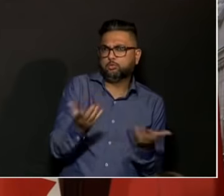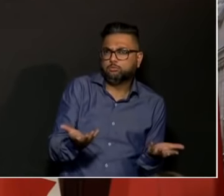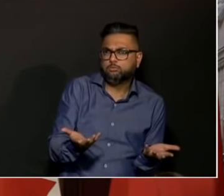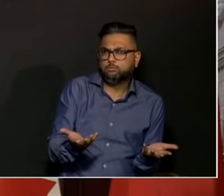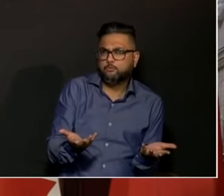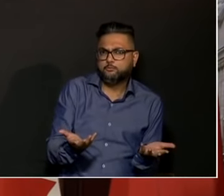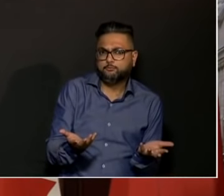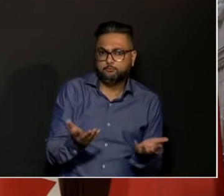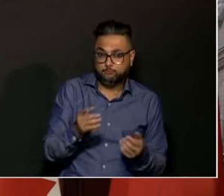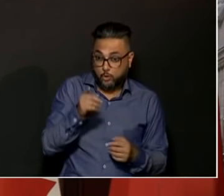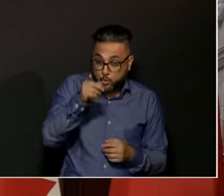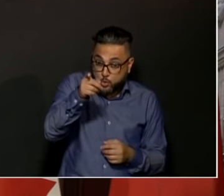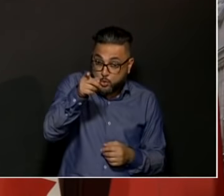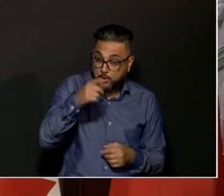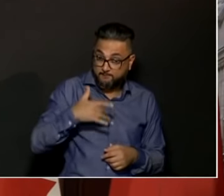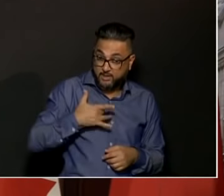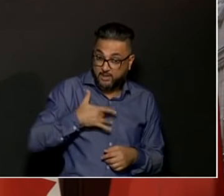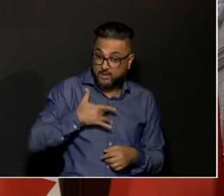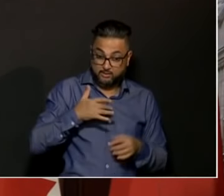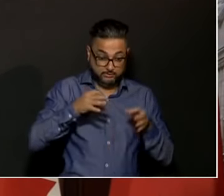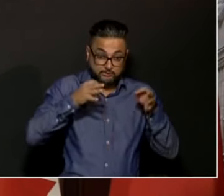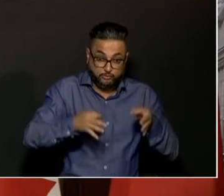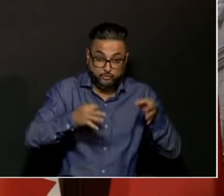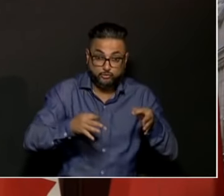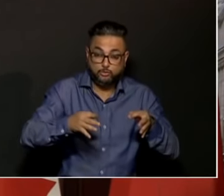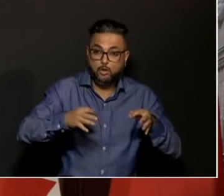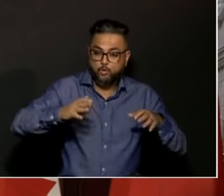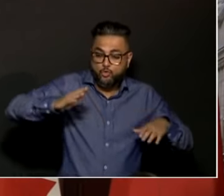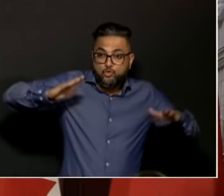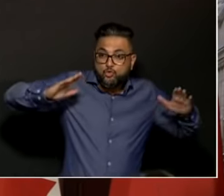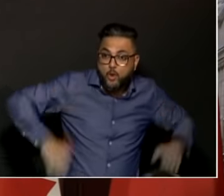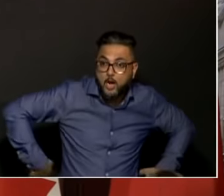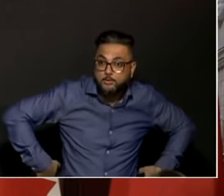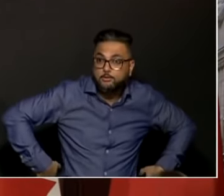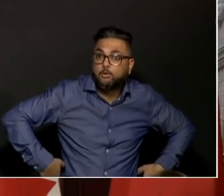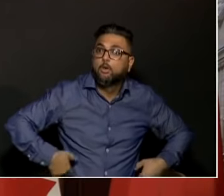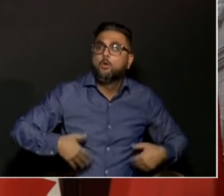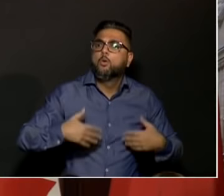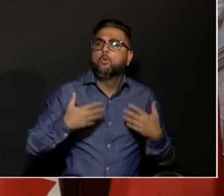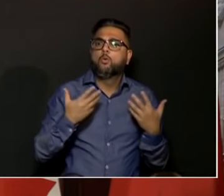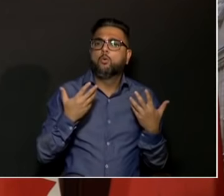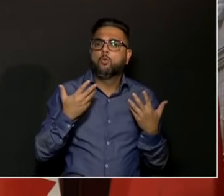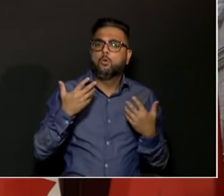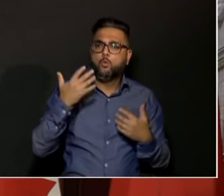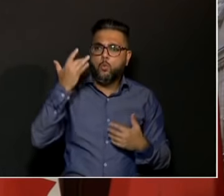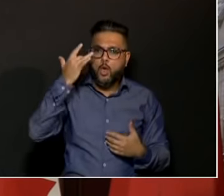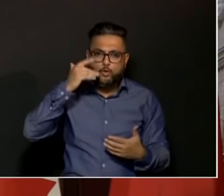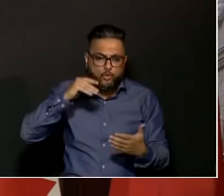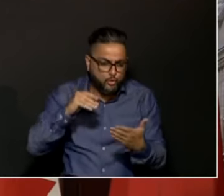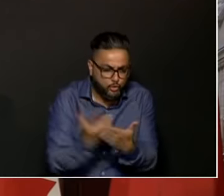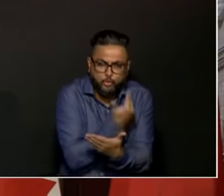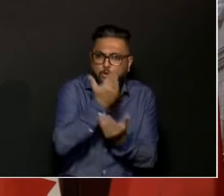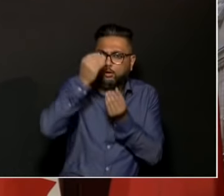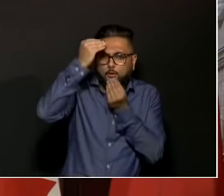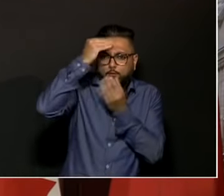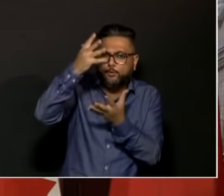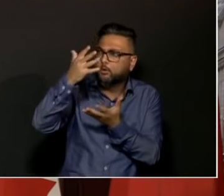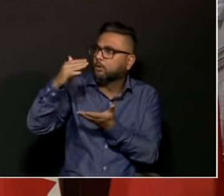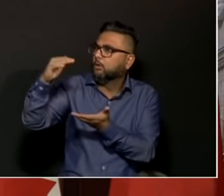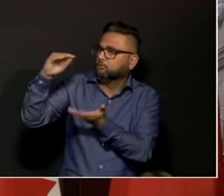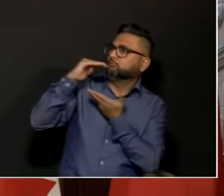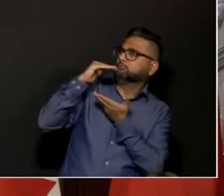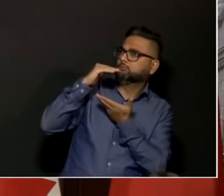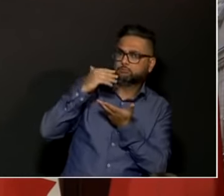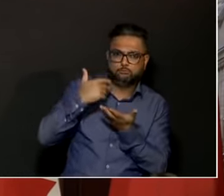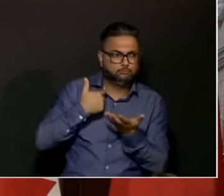late are you making these decisions? Is it late the night before because you have a whole bunch of new information, or is this, a lengthy